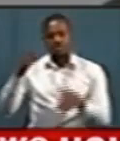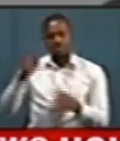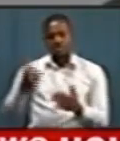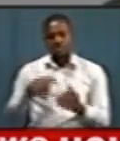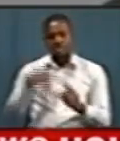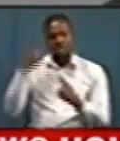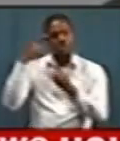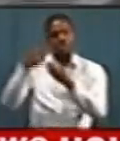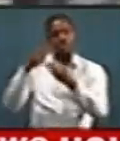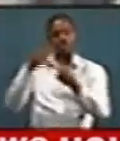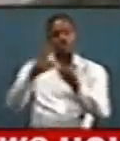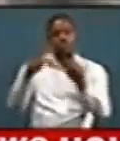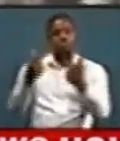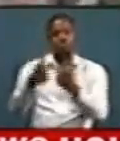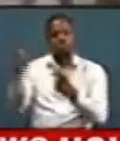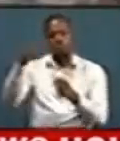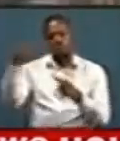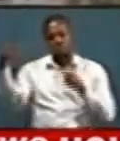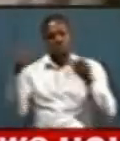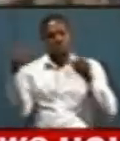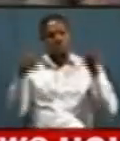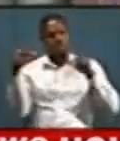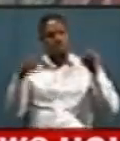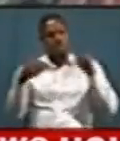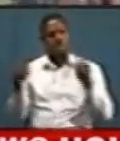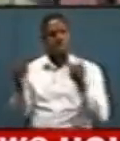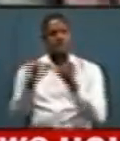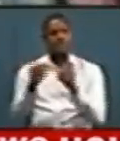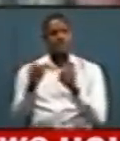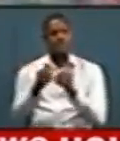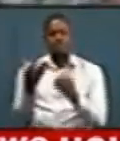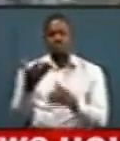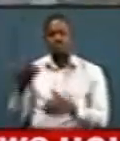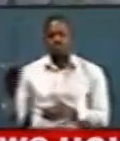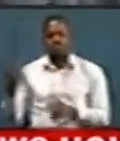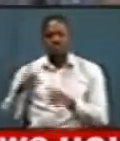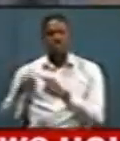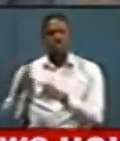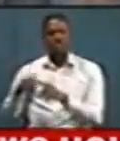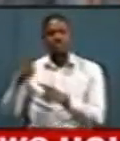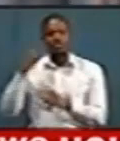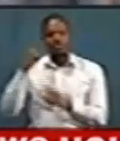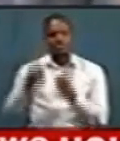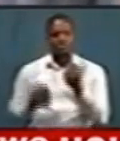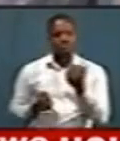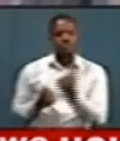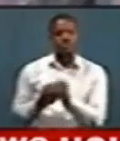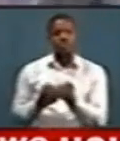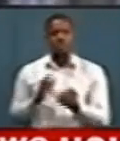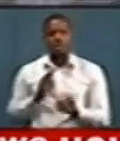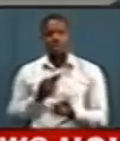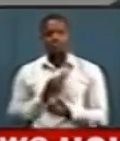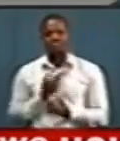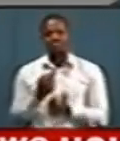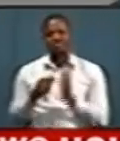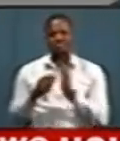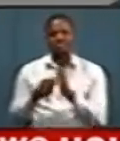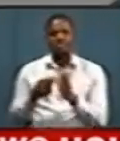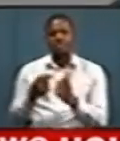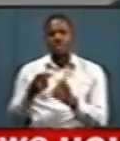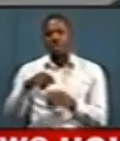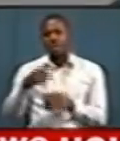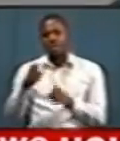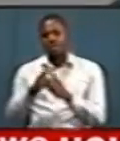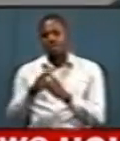target audience and participants for the festival and also support us to initiate a